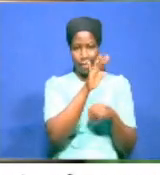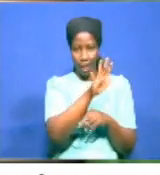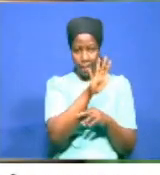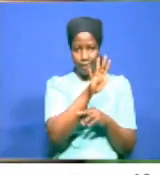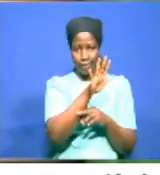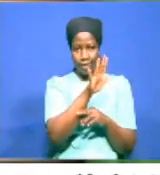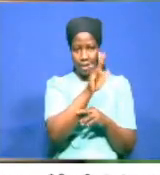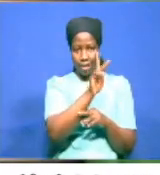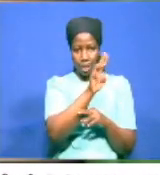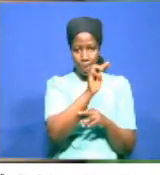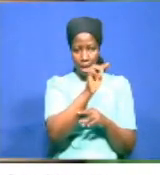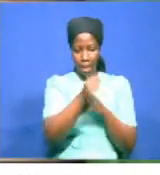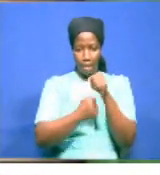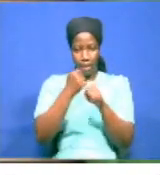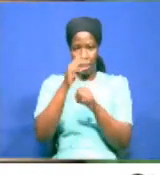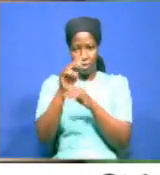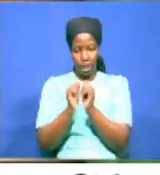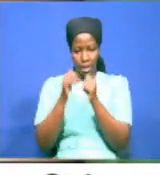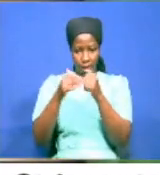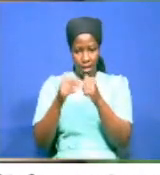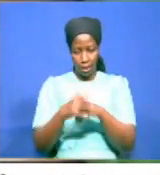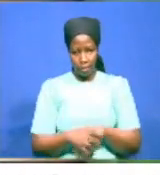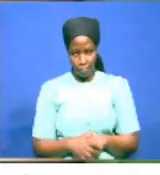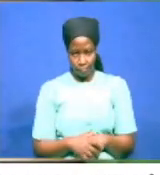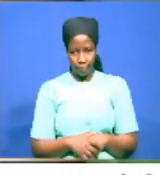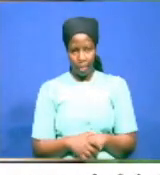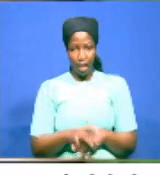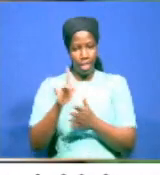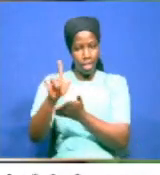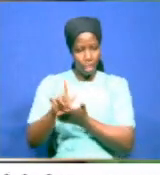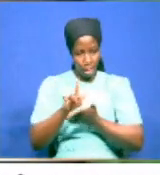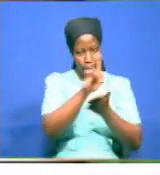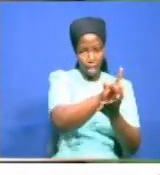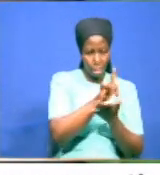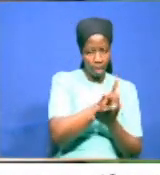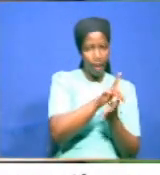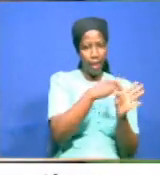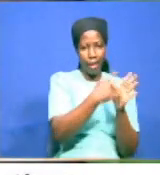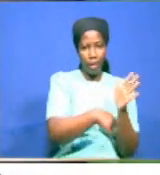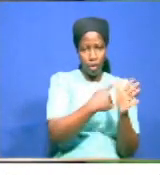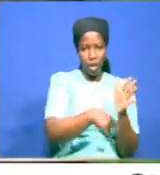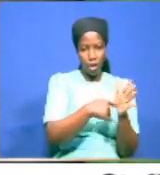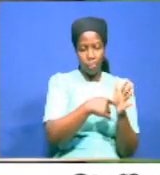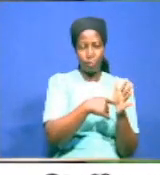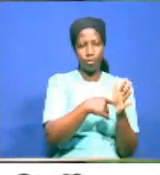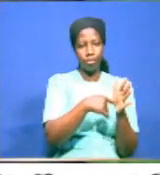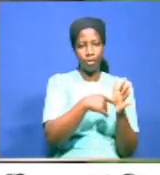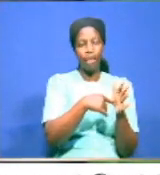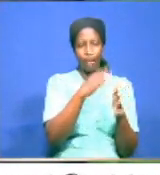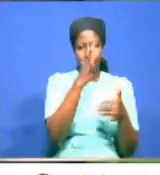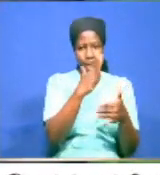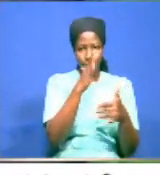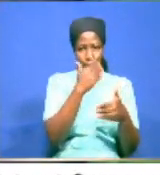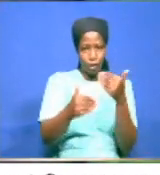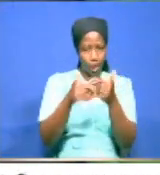21,295 kilometers in 2019. Uptake of credit in the construction sector grew by